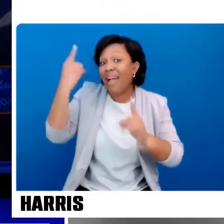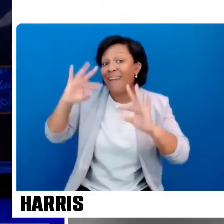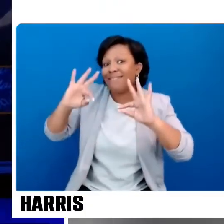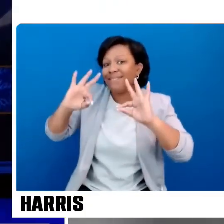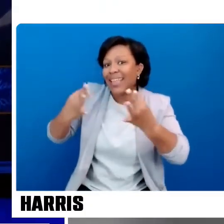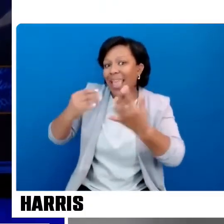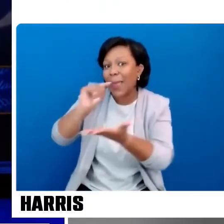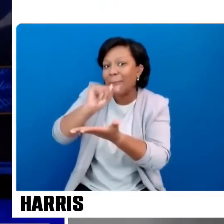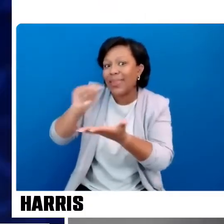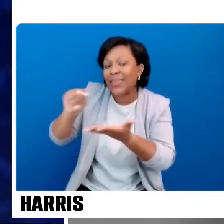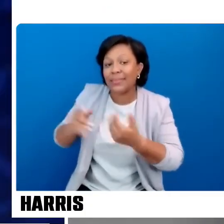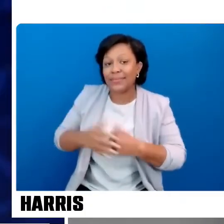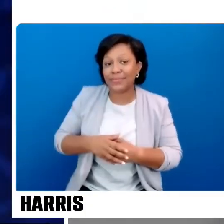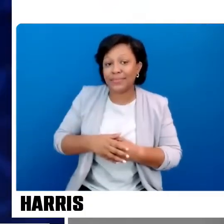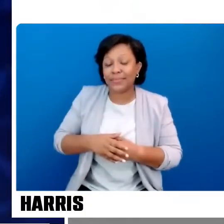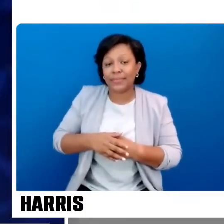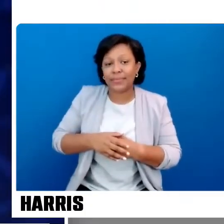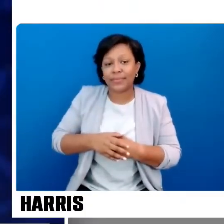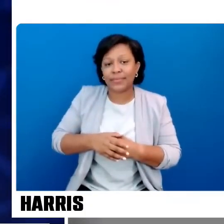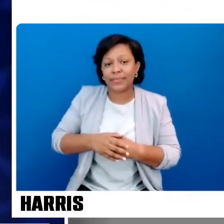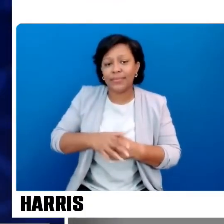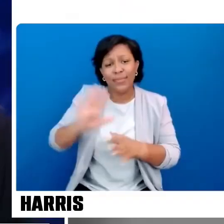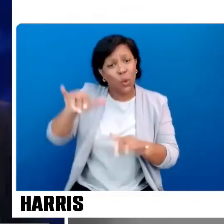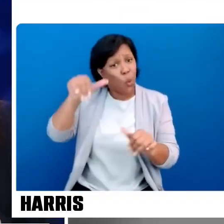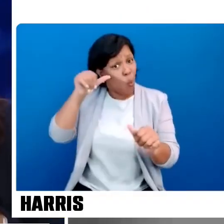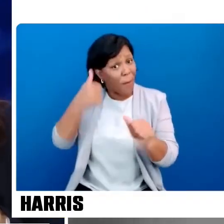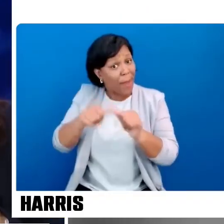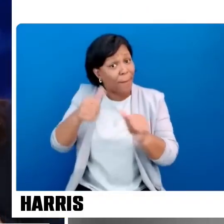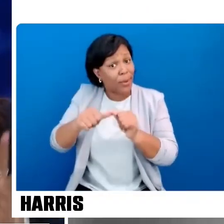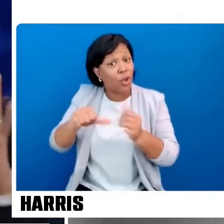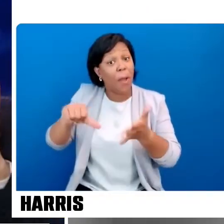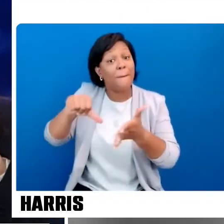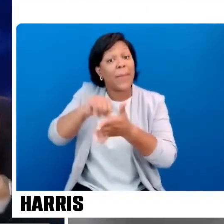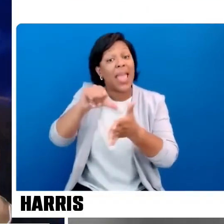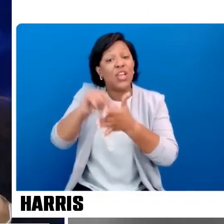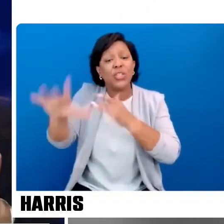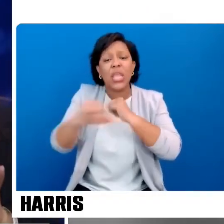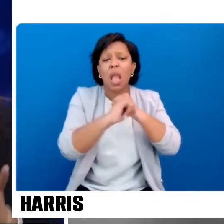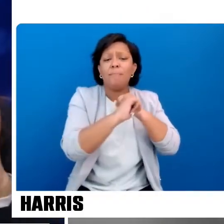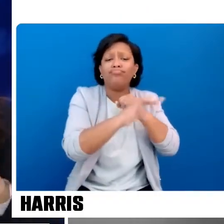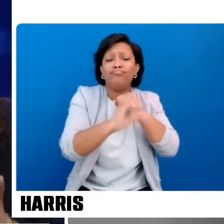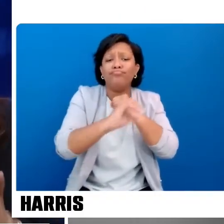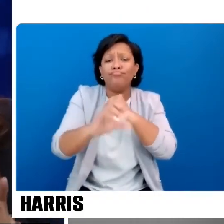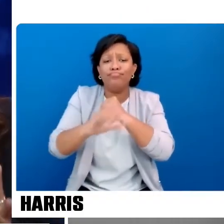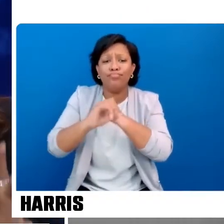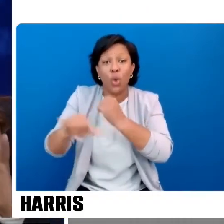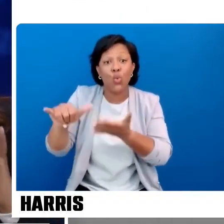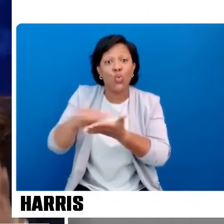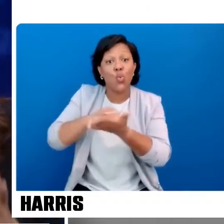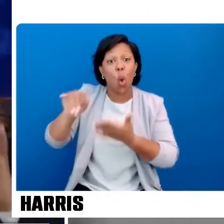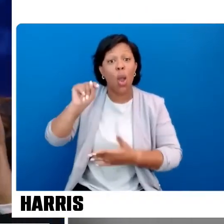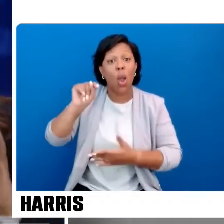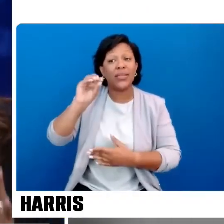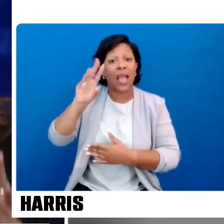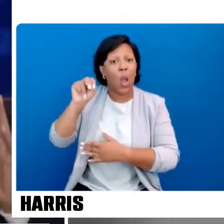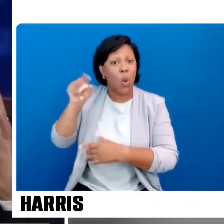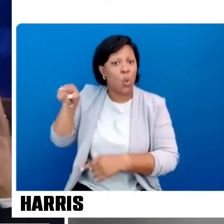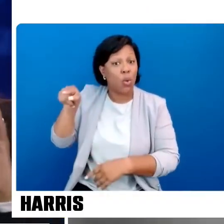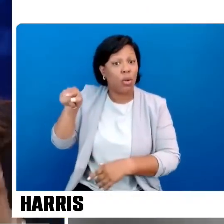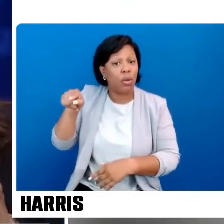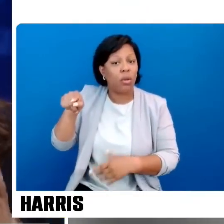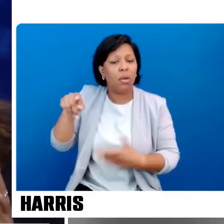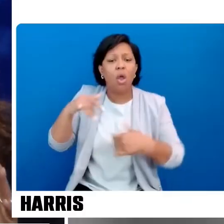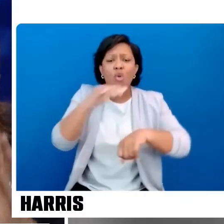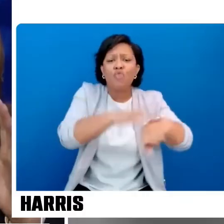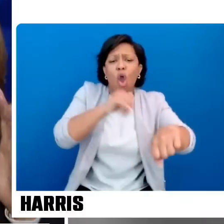ad in the New York Times calling for the execution of 5 young black and